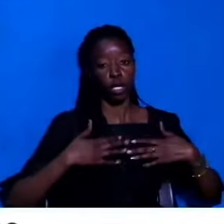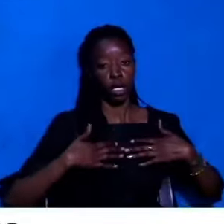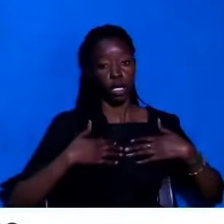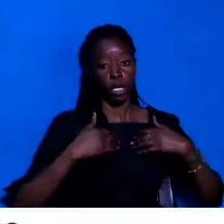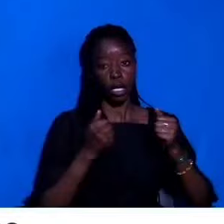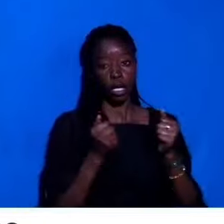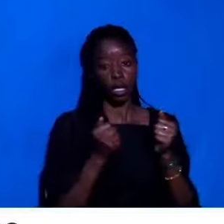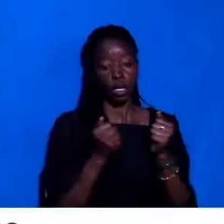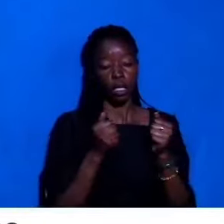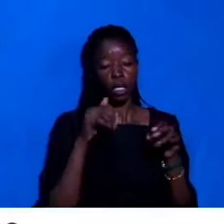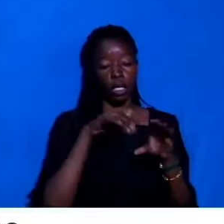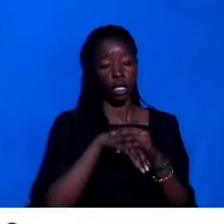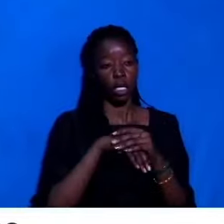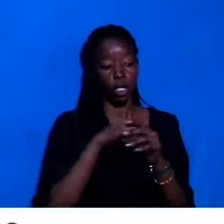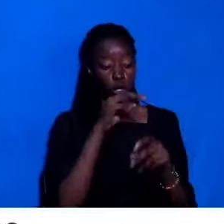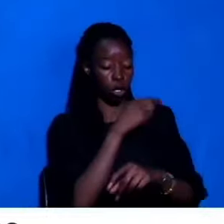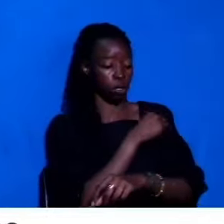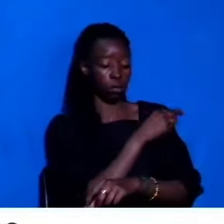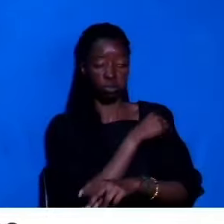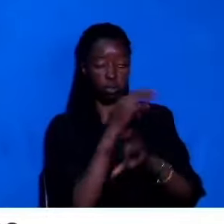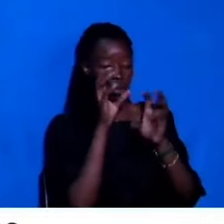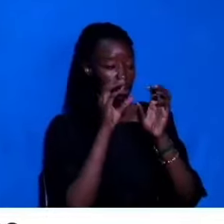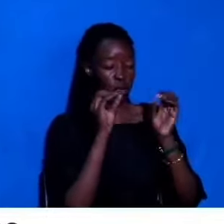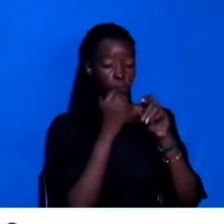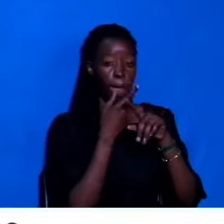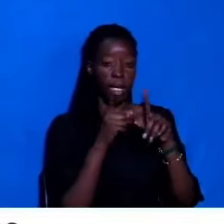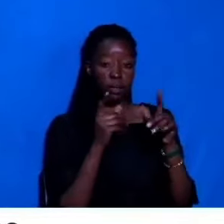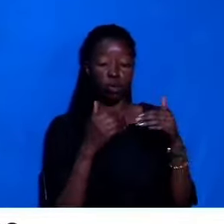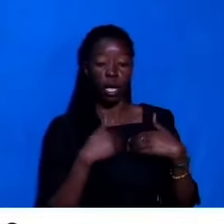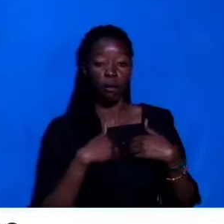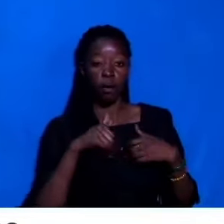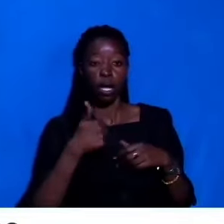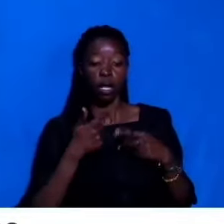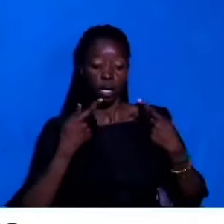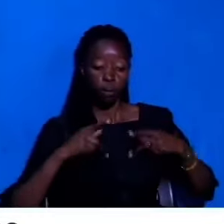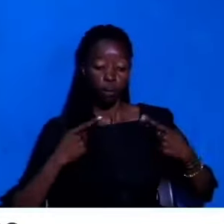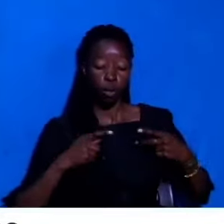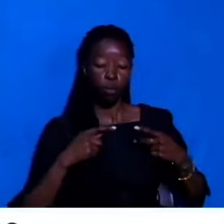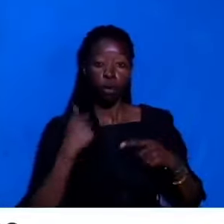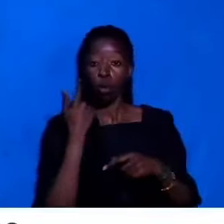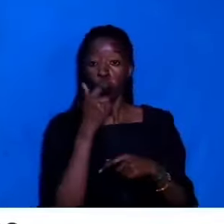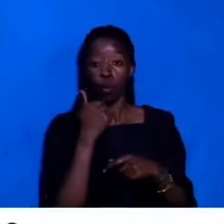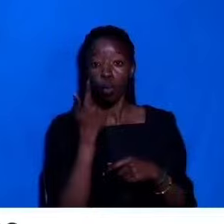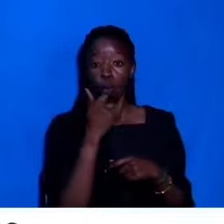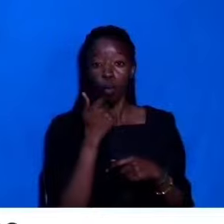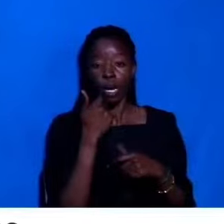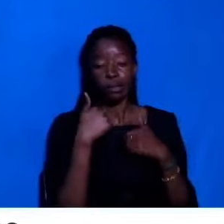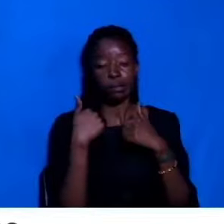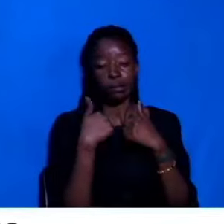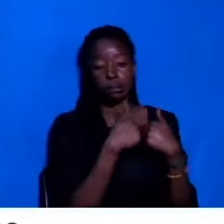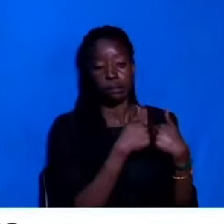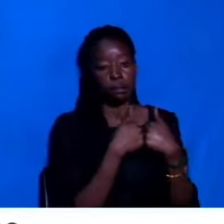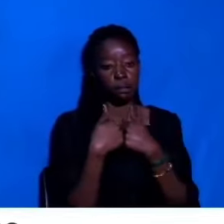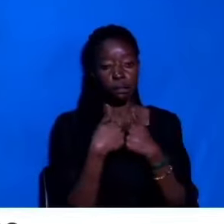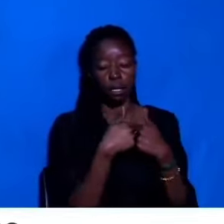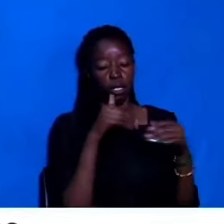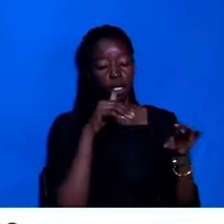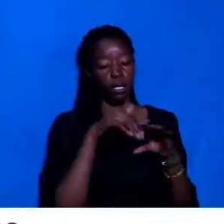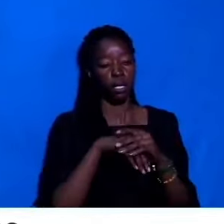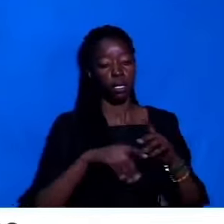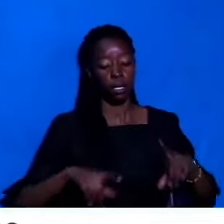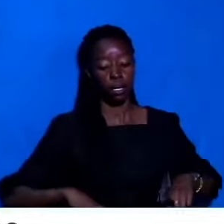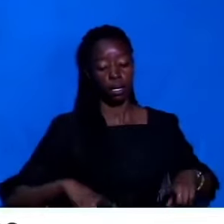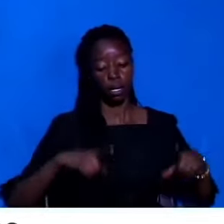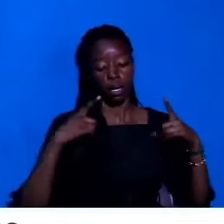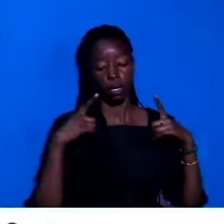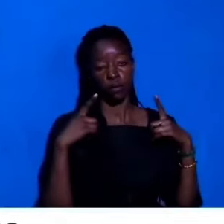admitted to the hospital. And there are people here who are struggling with their lives. Kuna watu wako na dawa saiko kwa mfuko. And they are your age mates.